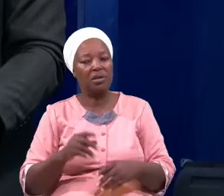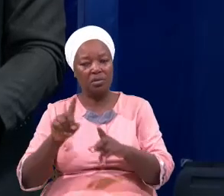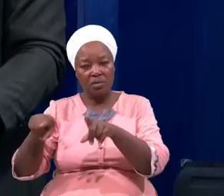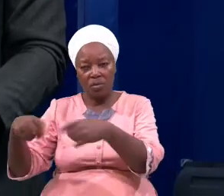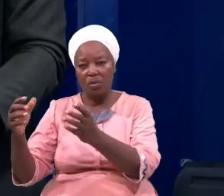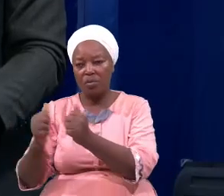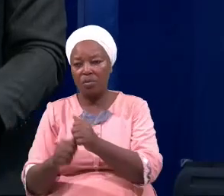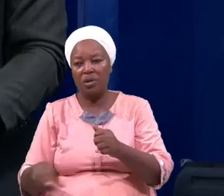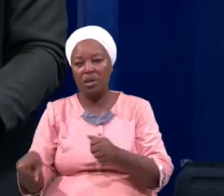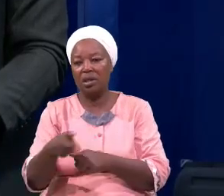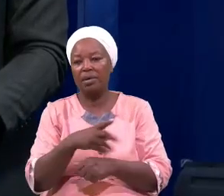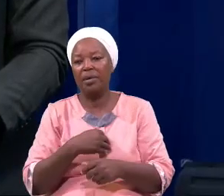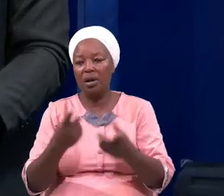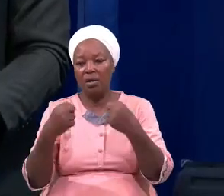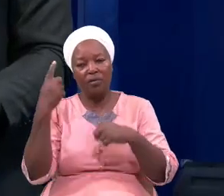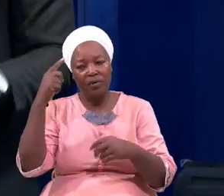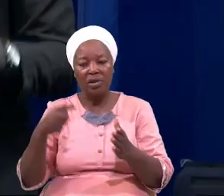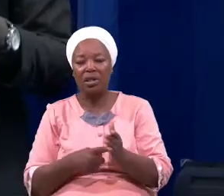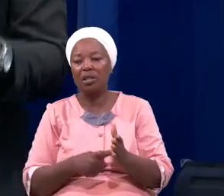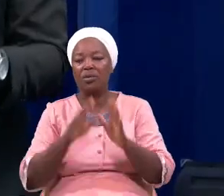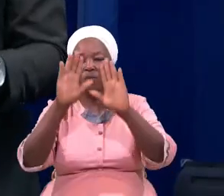this new believers banquet.